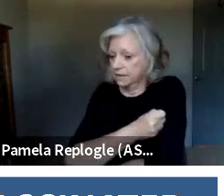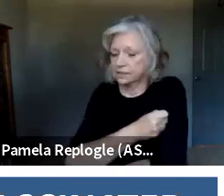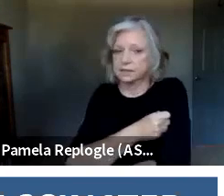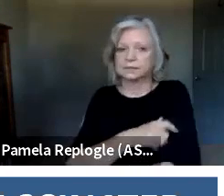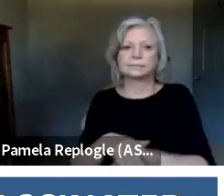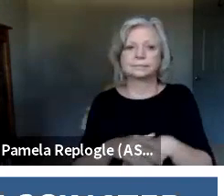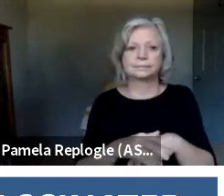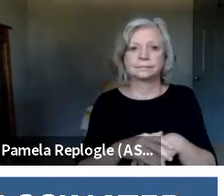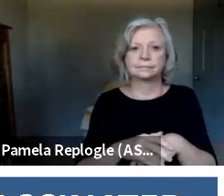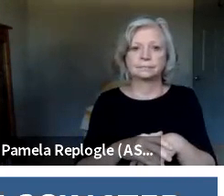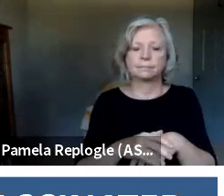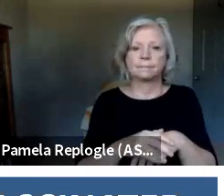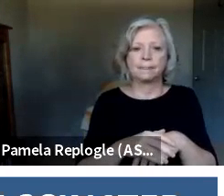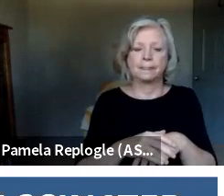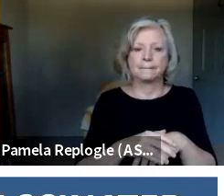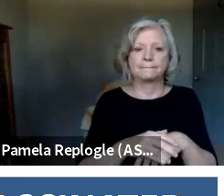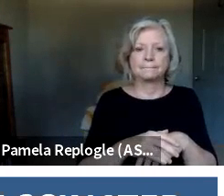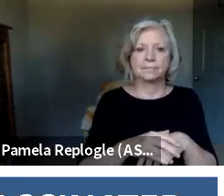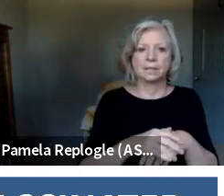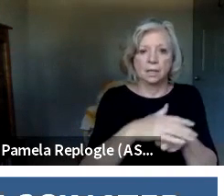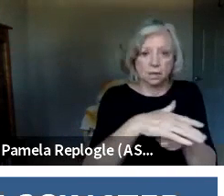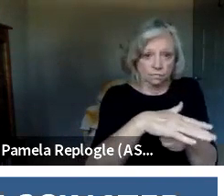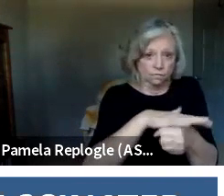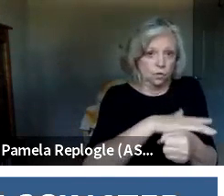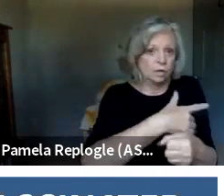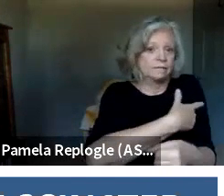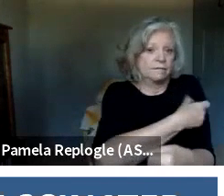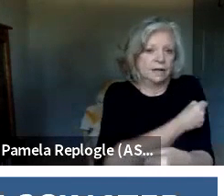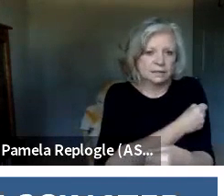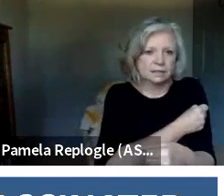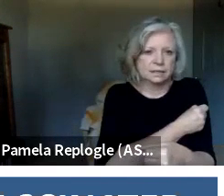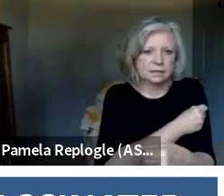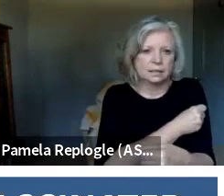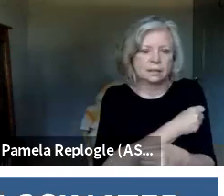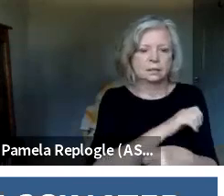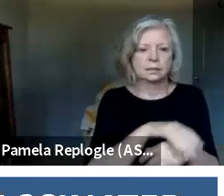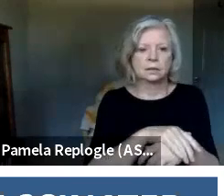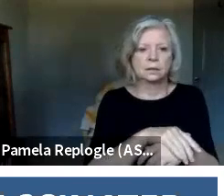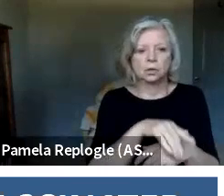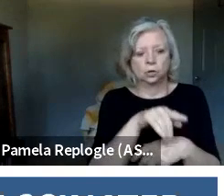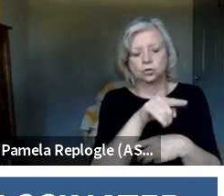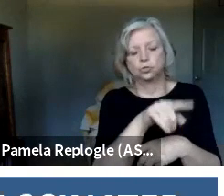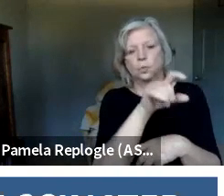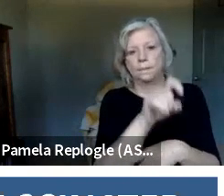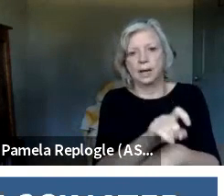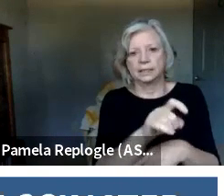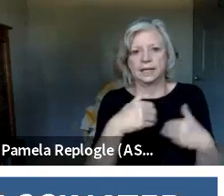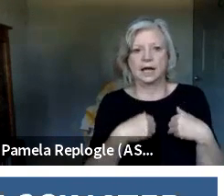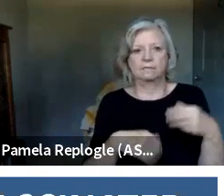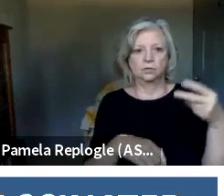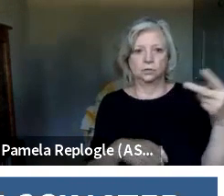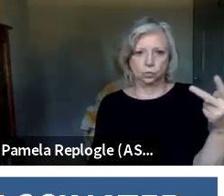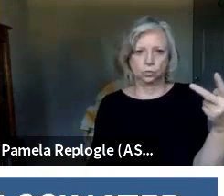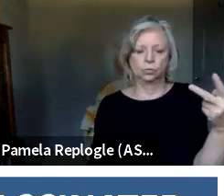And to be considered fully vaccinated, you must have had 2 doses of